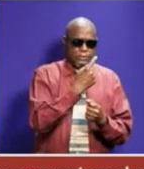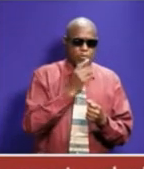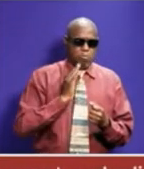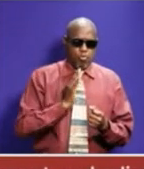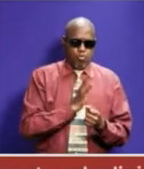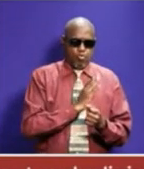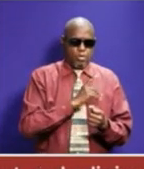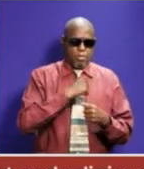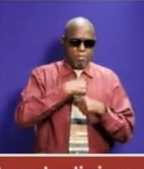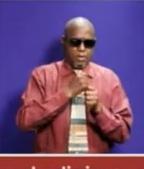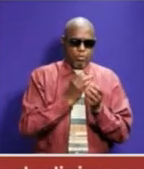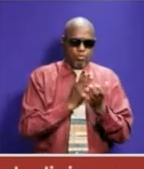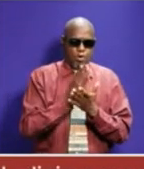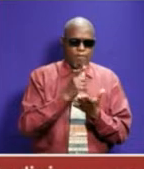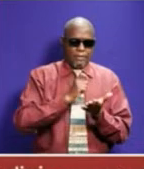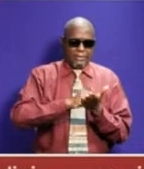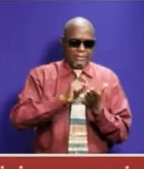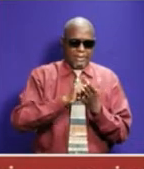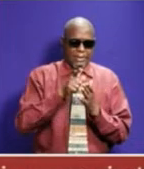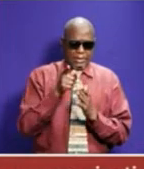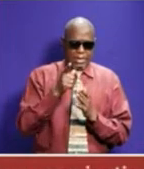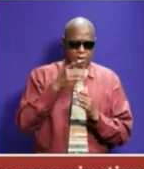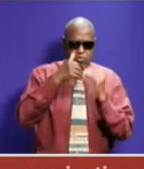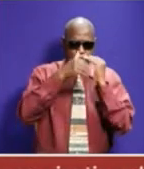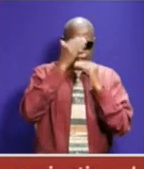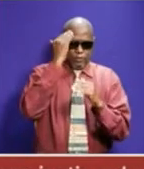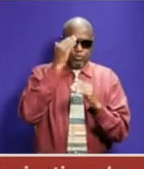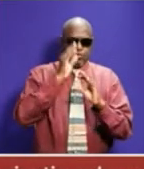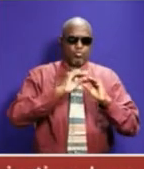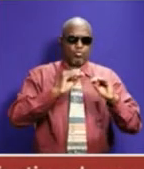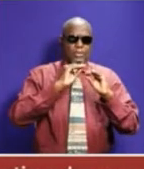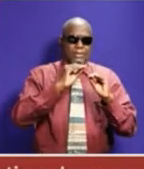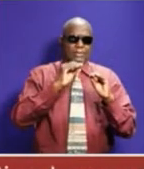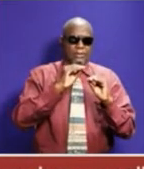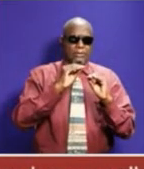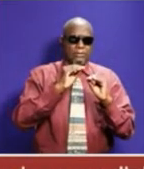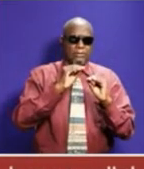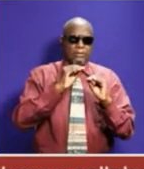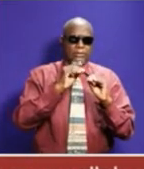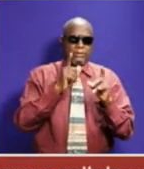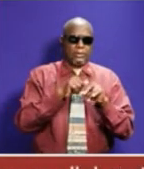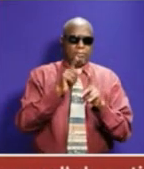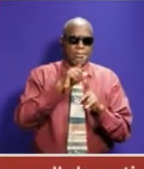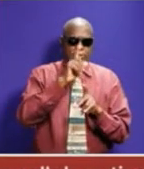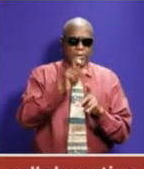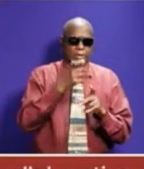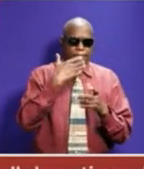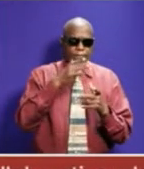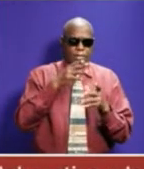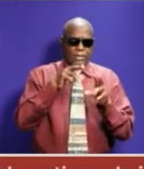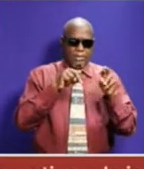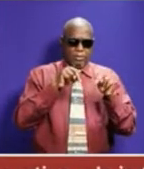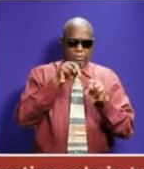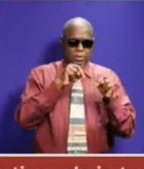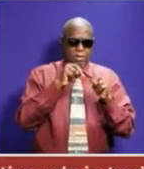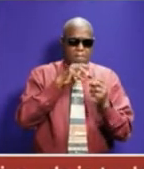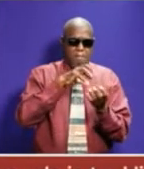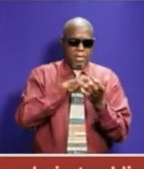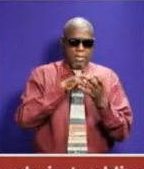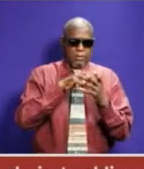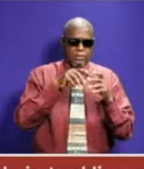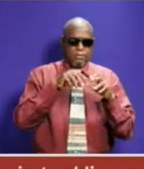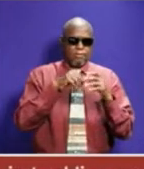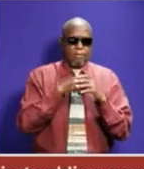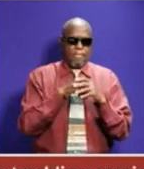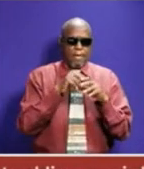secretary is actually a professional who is trained, examined, and regulated on matters governance. According to the